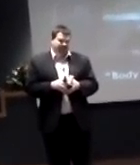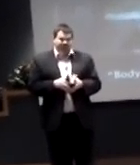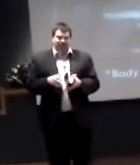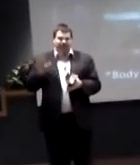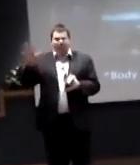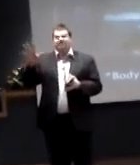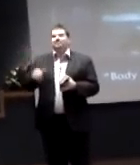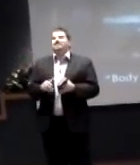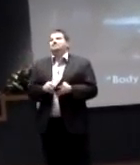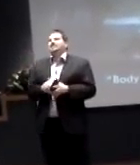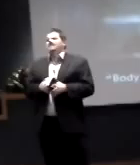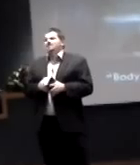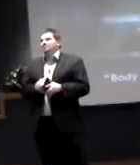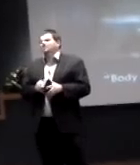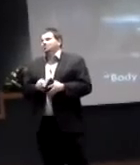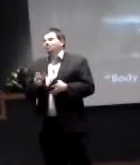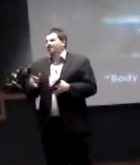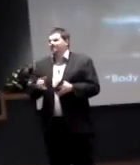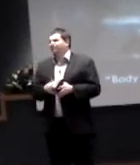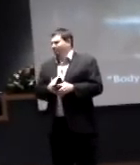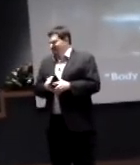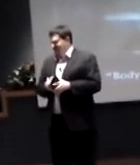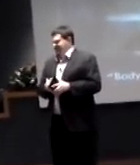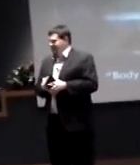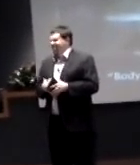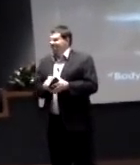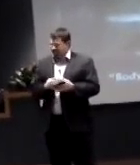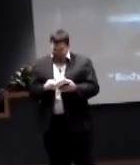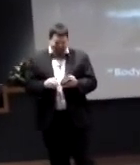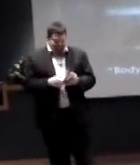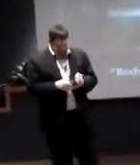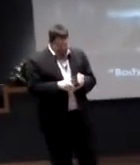resonate with you. Before we do that, maybe we should pray before we sing.